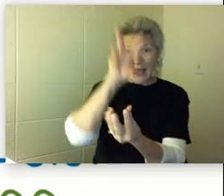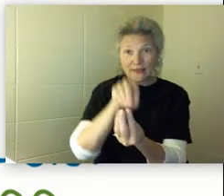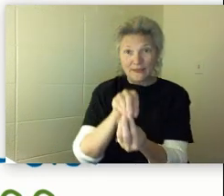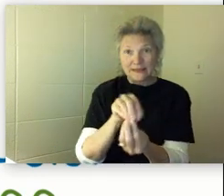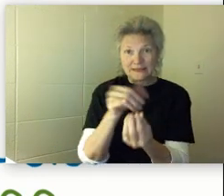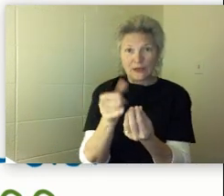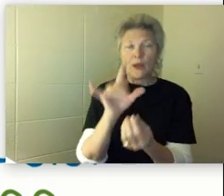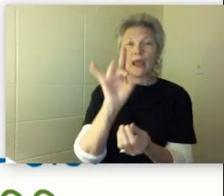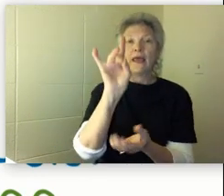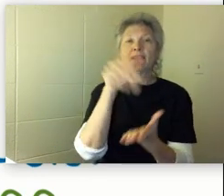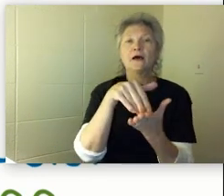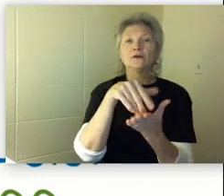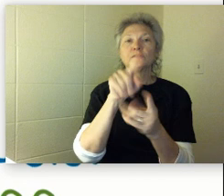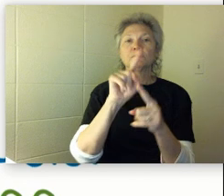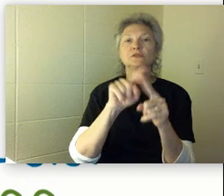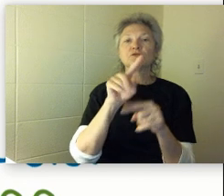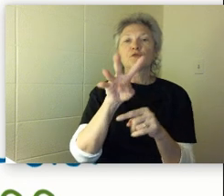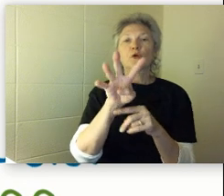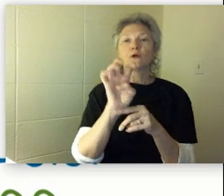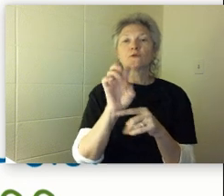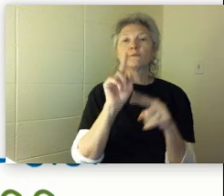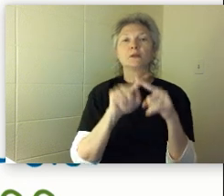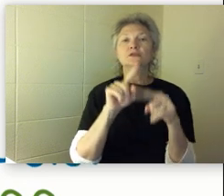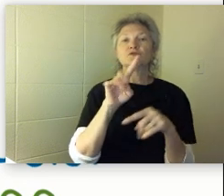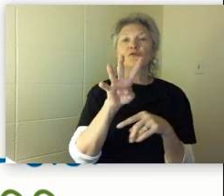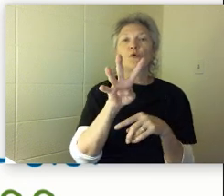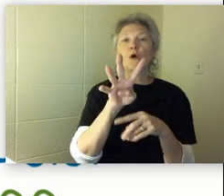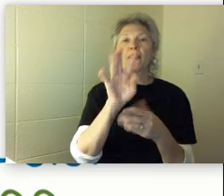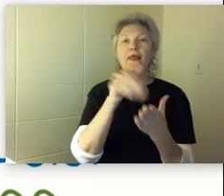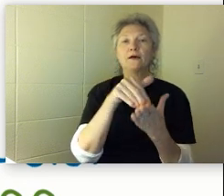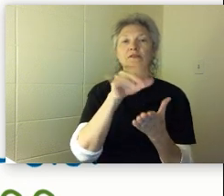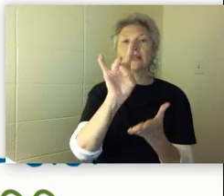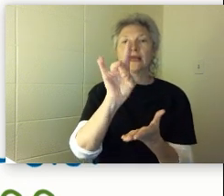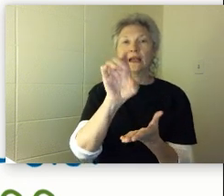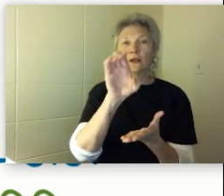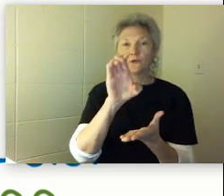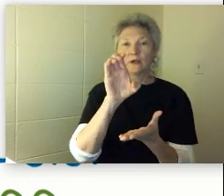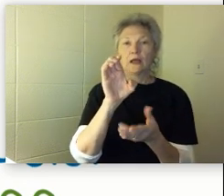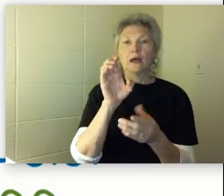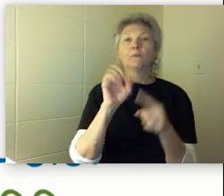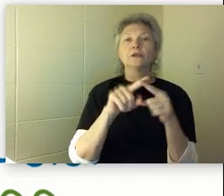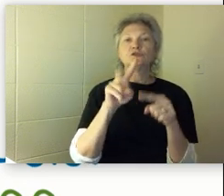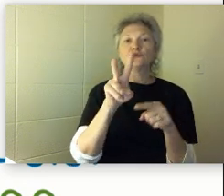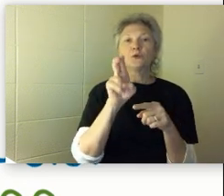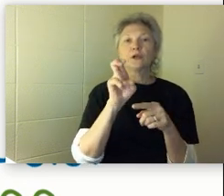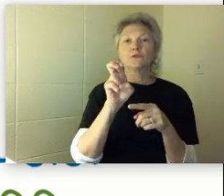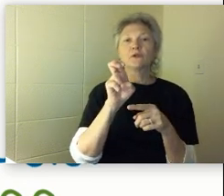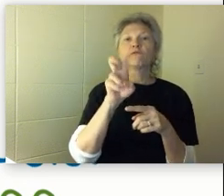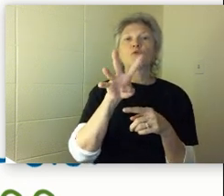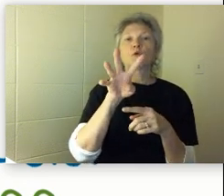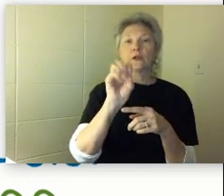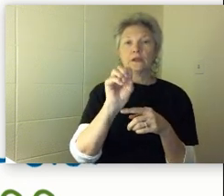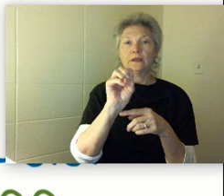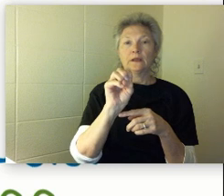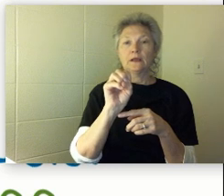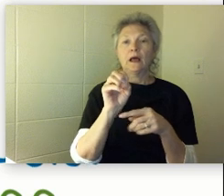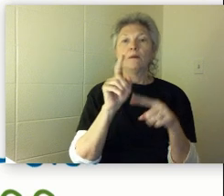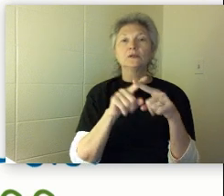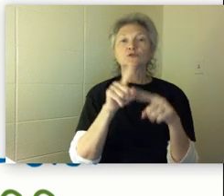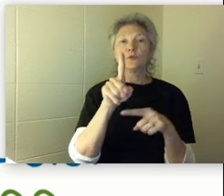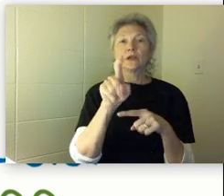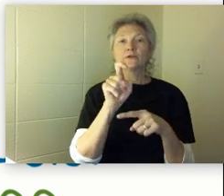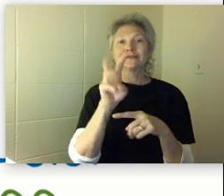have 8,000 plus 400 plus 4,800 plus 240